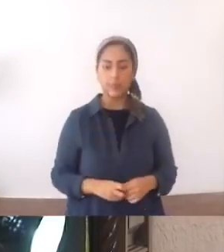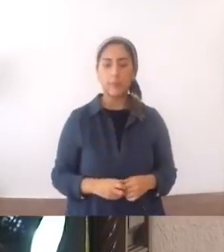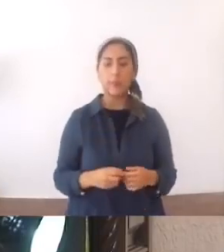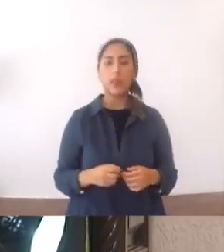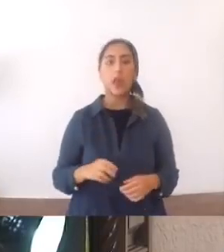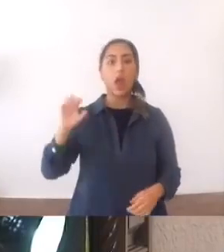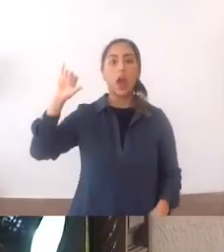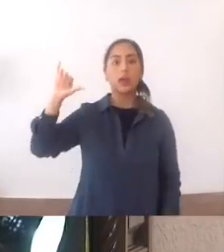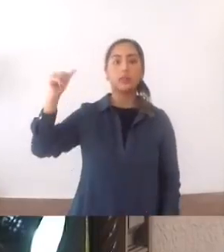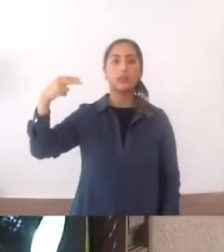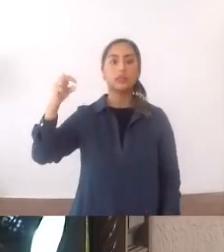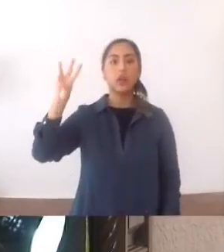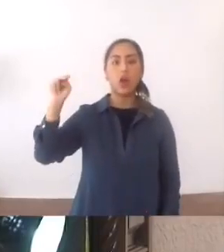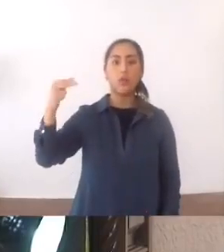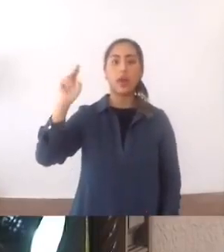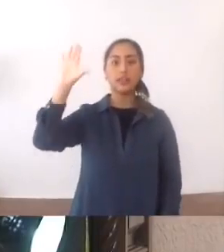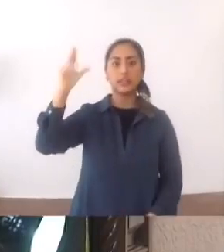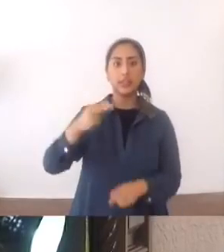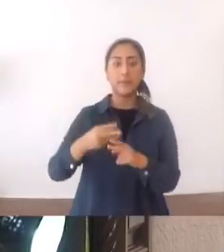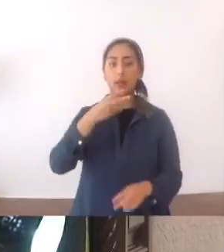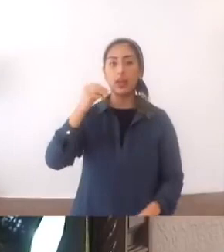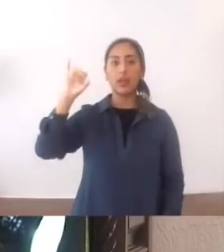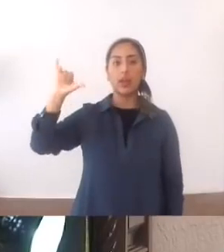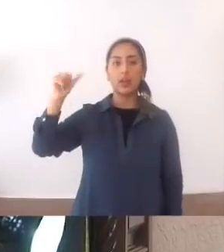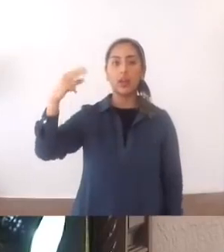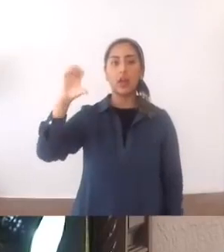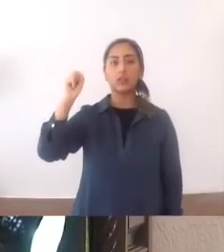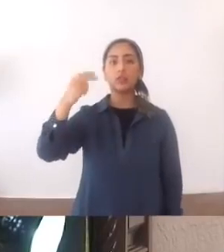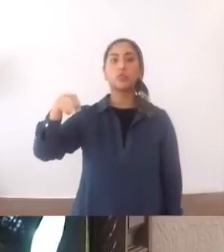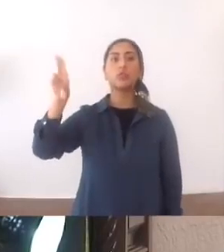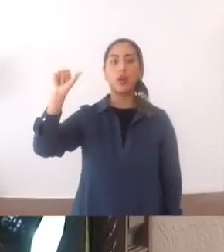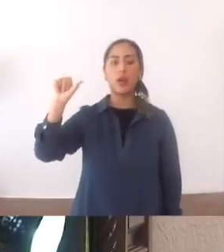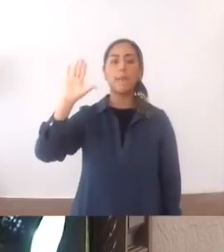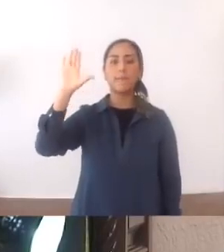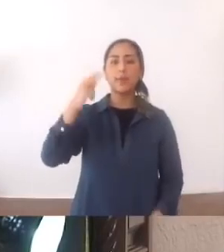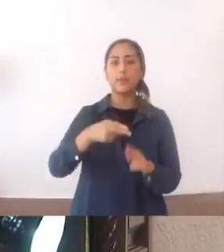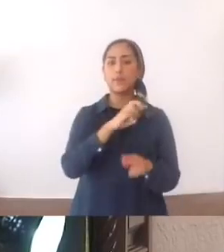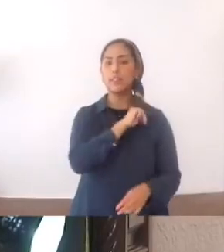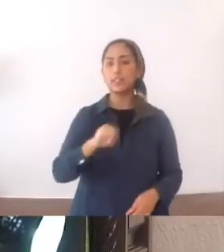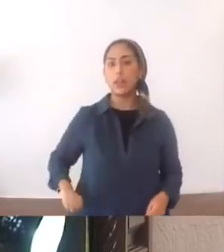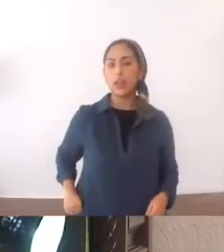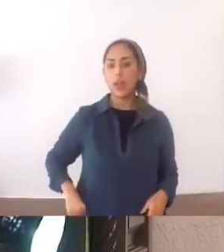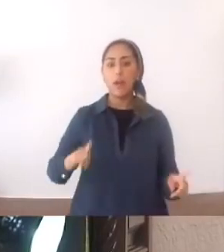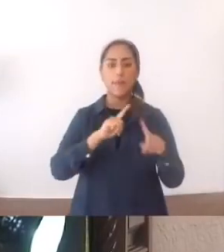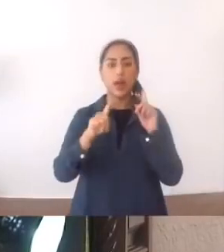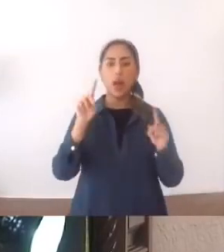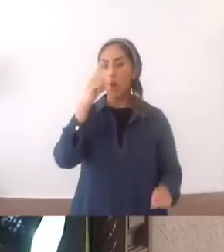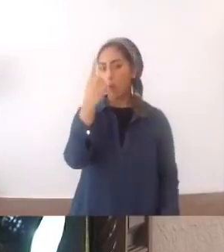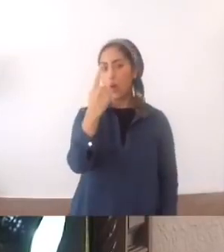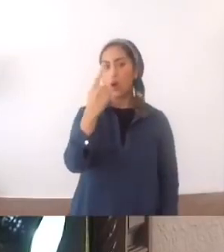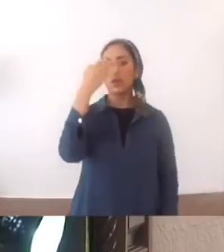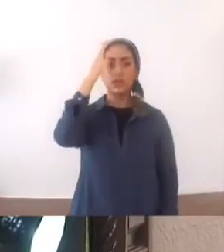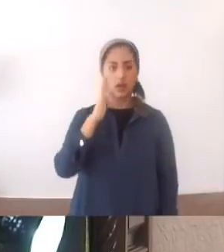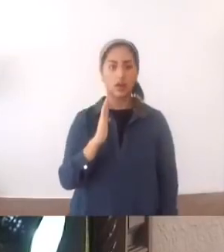how it must be pronounced? Yahweh es su nombre Yahweh is His y name. Yahshua, And el del Joshua, Mesías,